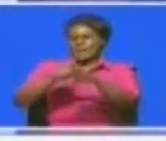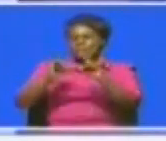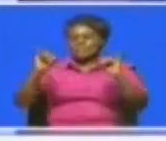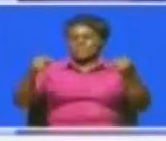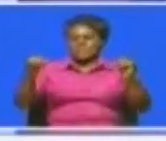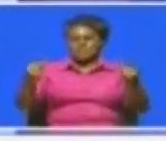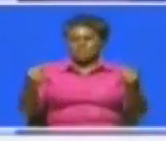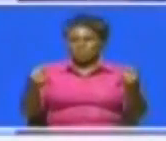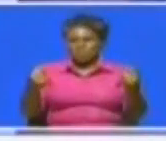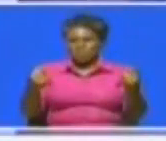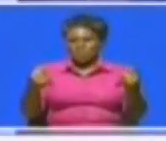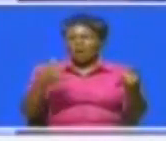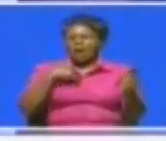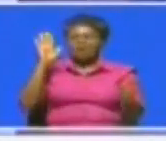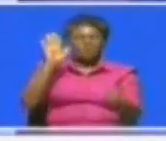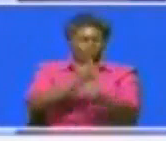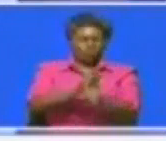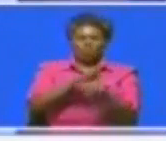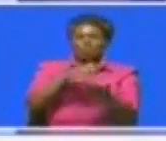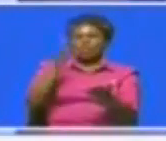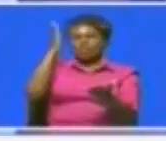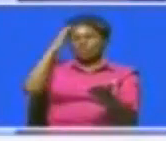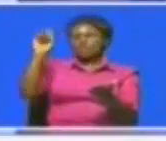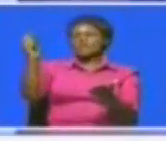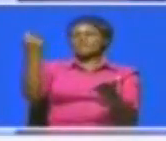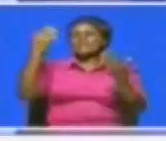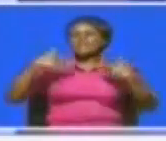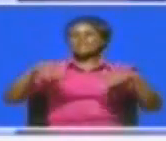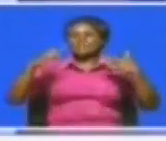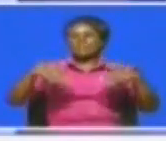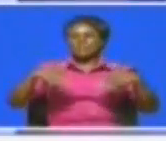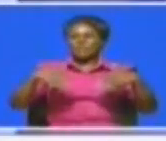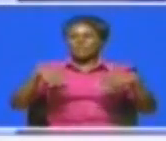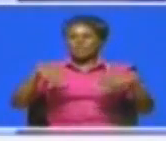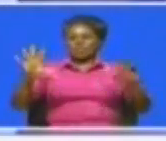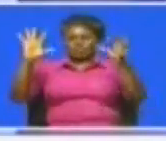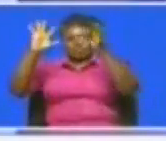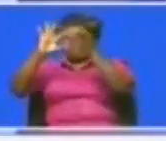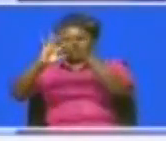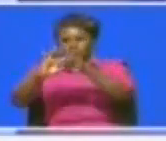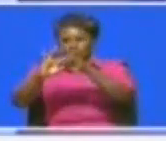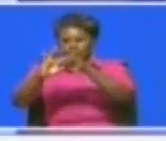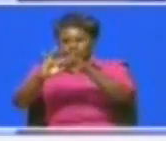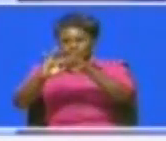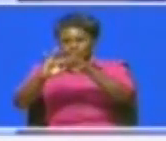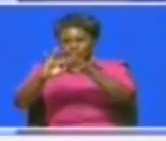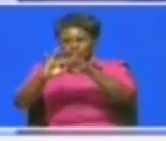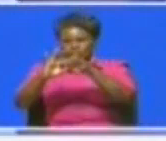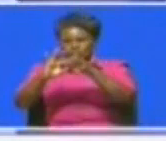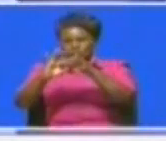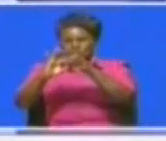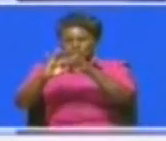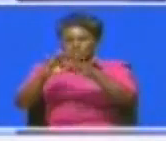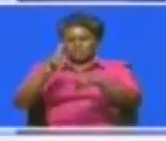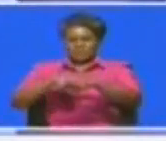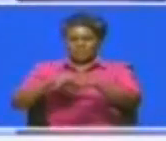And there's a whole lot more that we know about Kenyans that they choose to unite at the oddest of hours. Jewel would like to